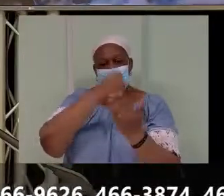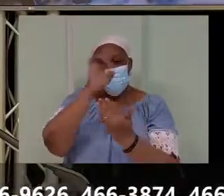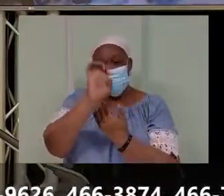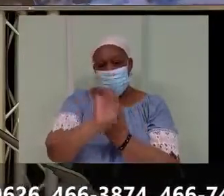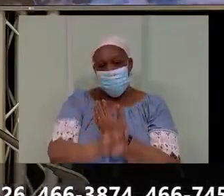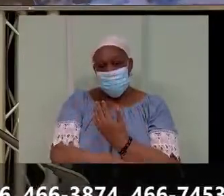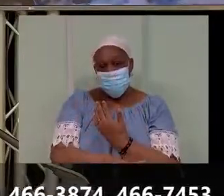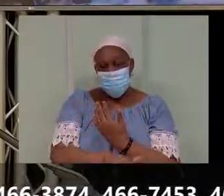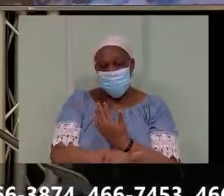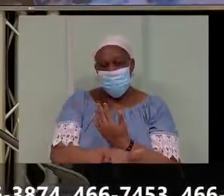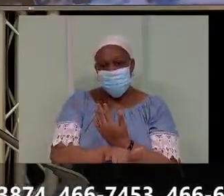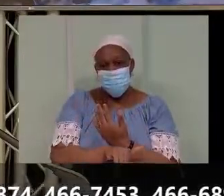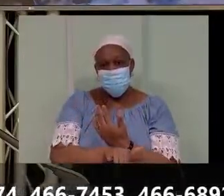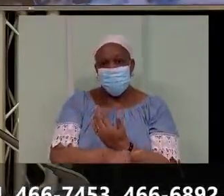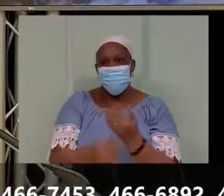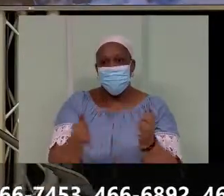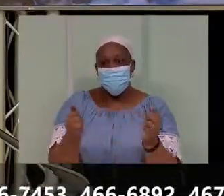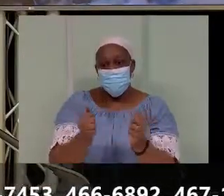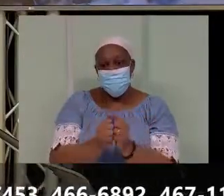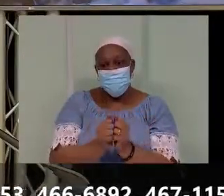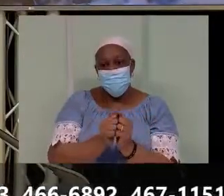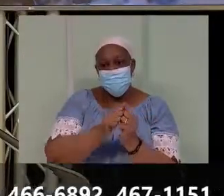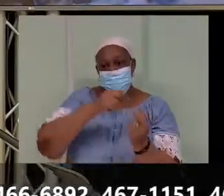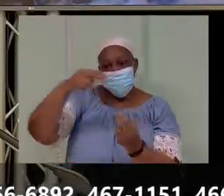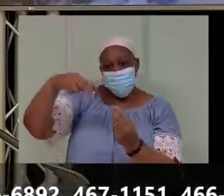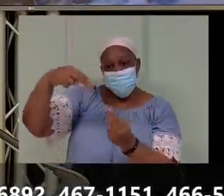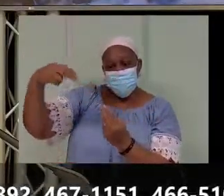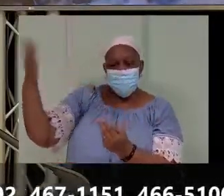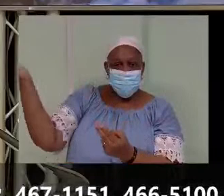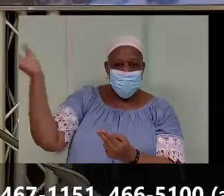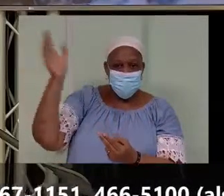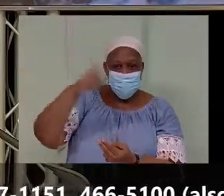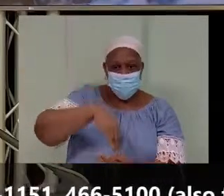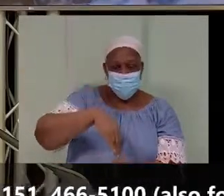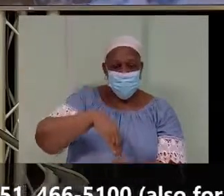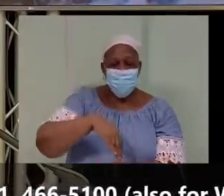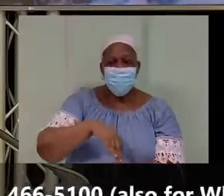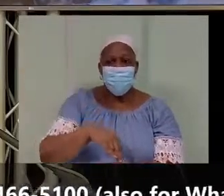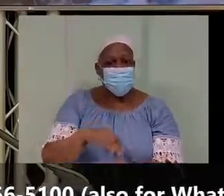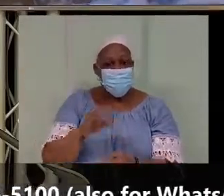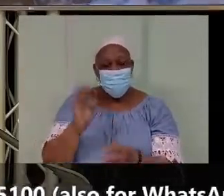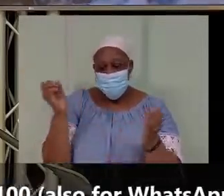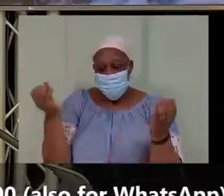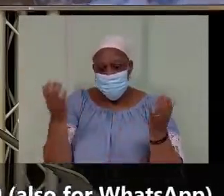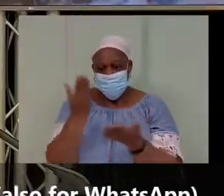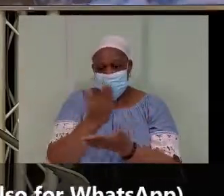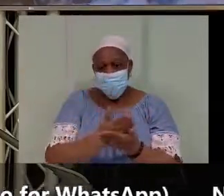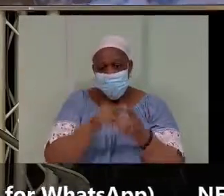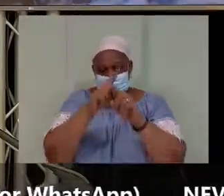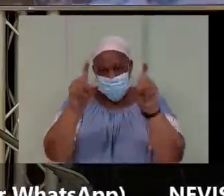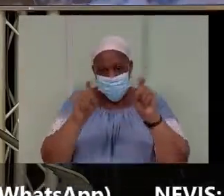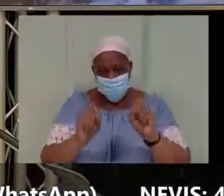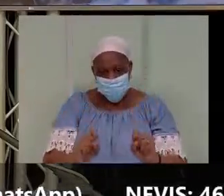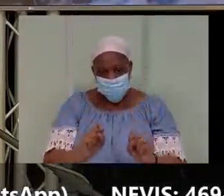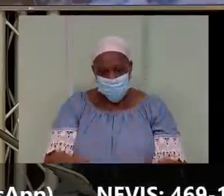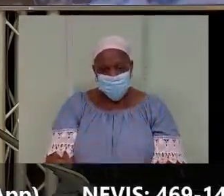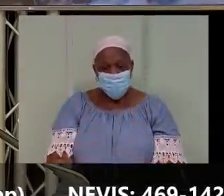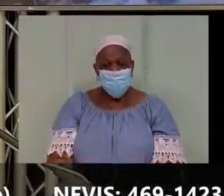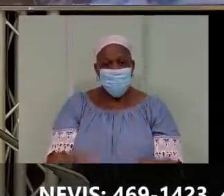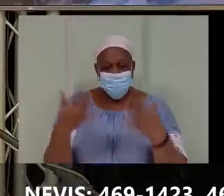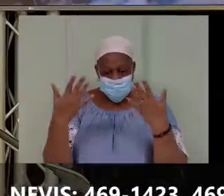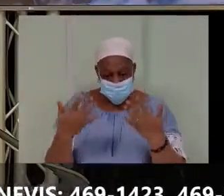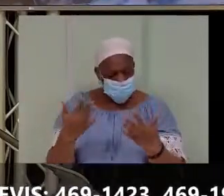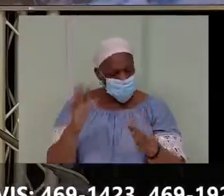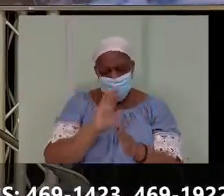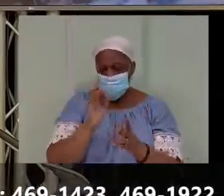passage of the tropical storm, the tropical cyclone number 9, we had to cancel a number of examinations on that